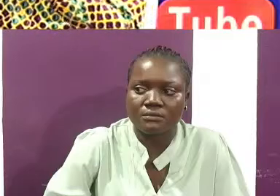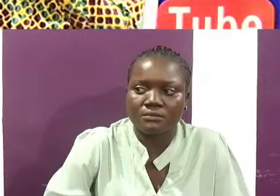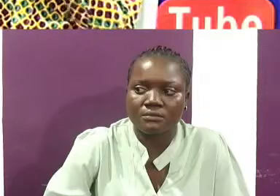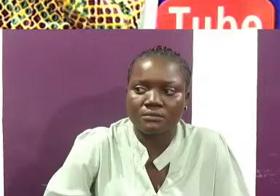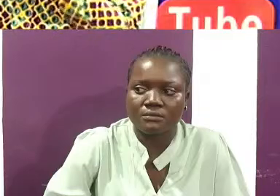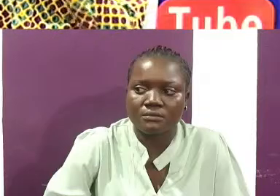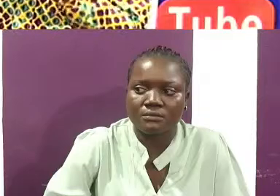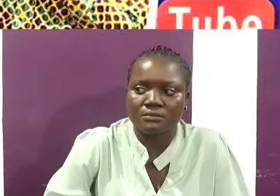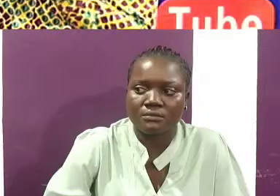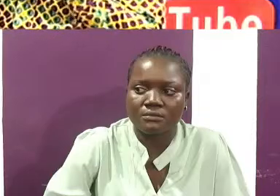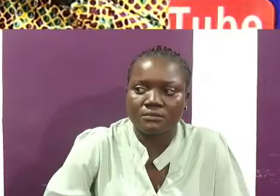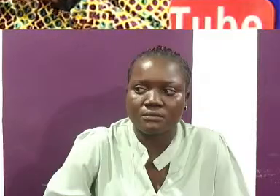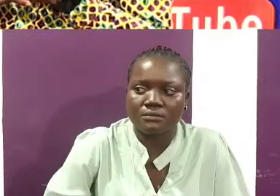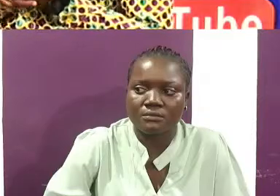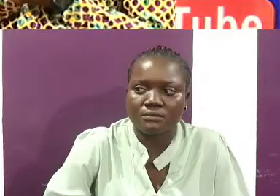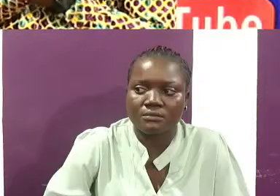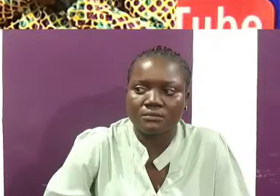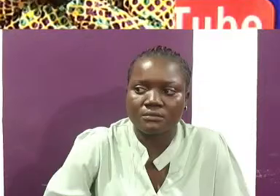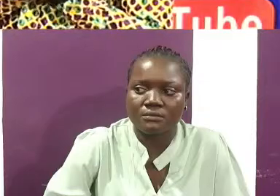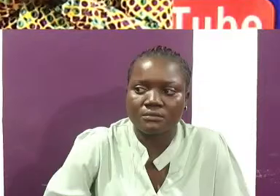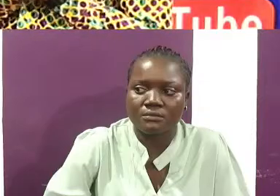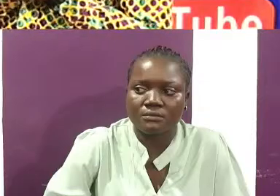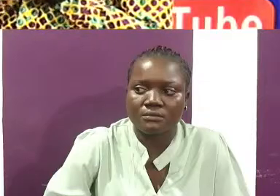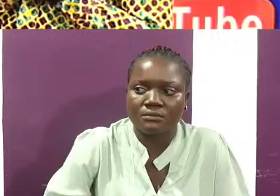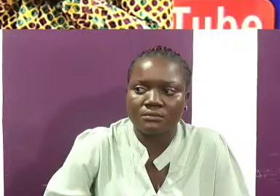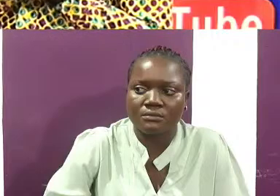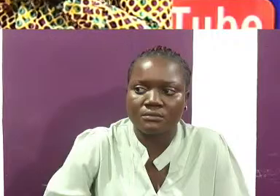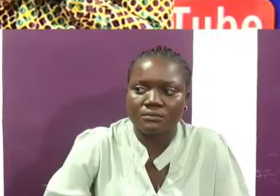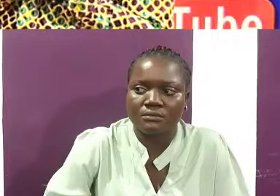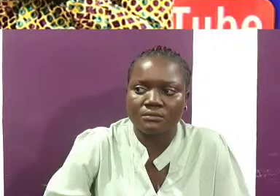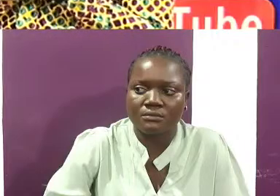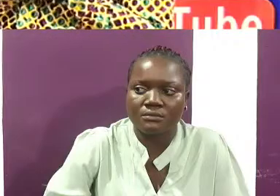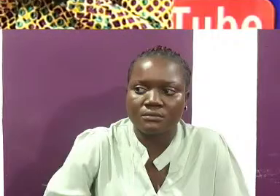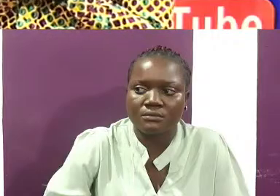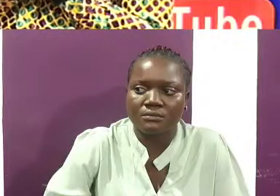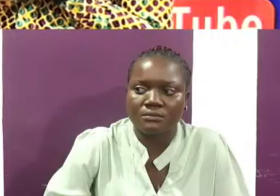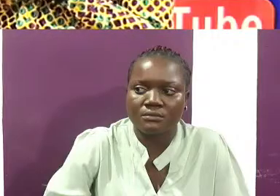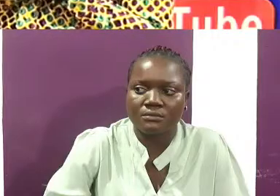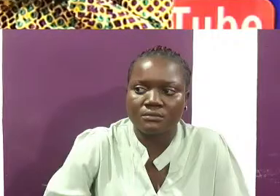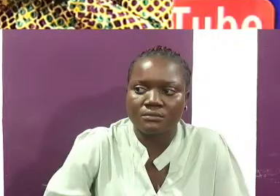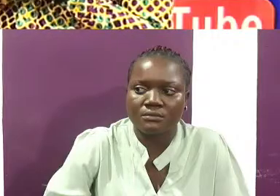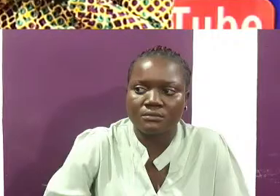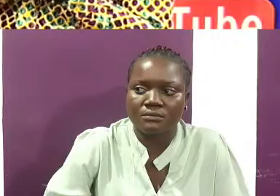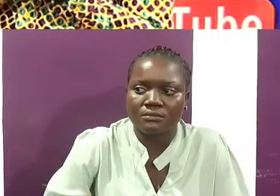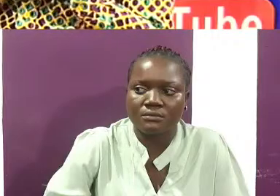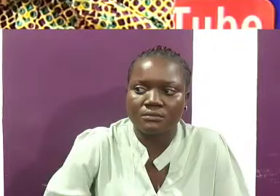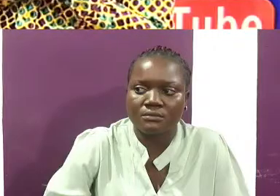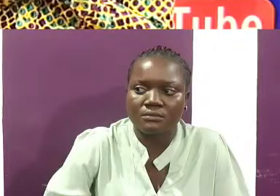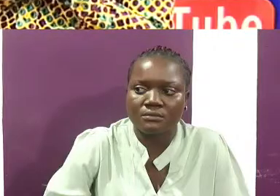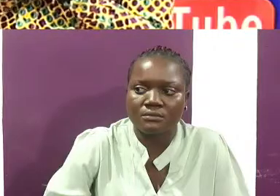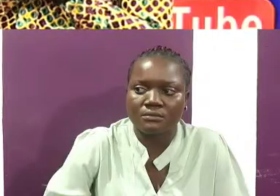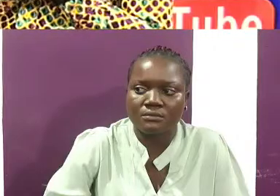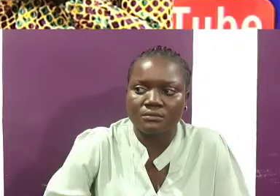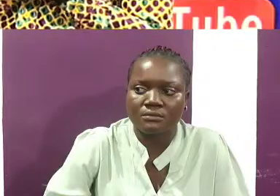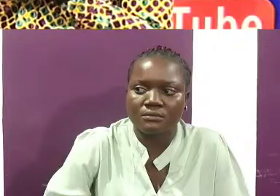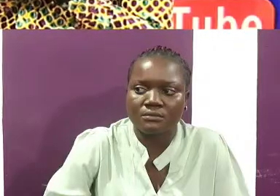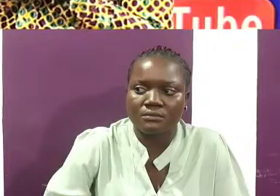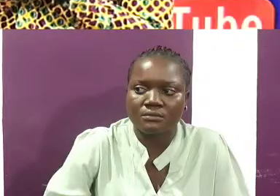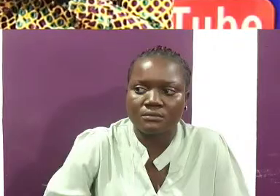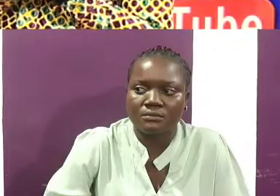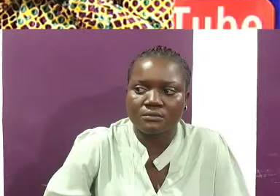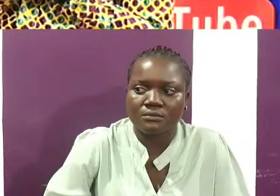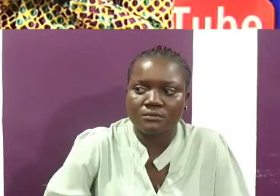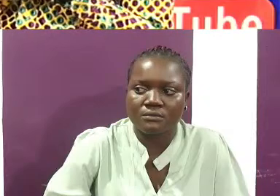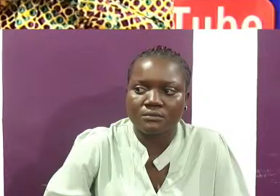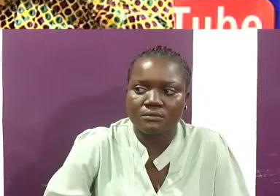with regards to God's scheme of redemption. Yes. Kwan kwagye kwan nyankopon de ato ama nipa nyinaa no se asafo no ewo mu sen. It was a great lesson.